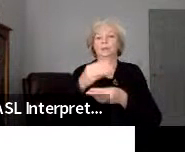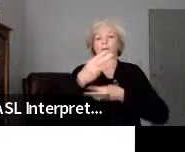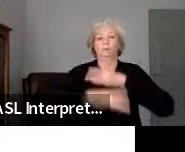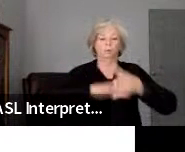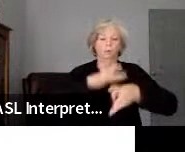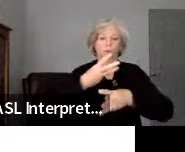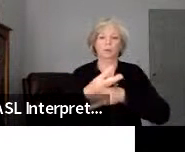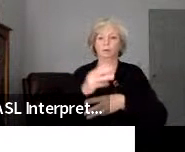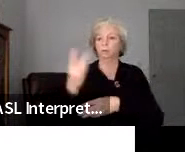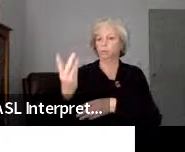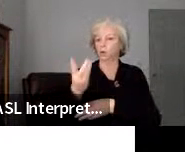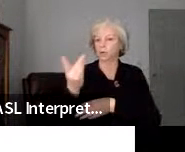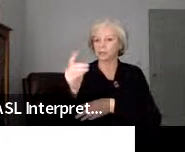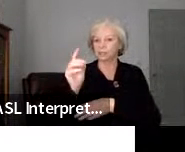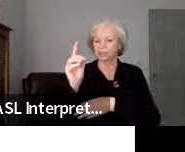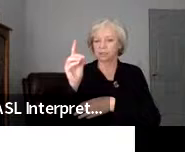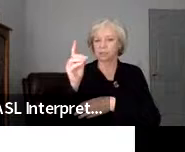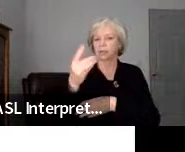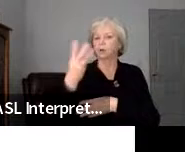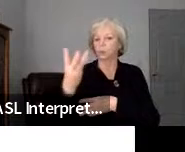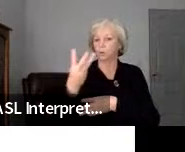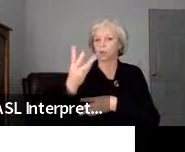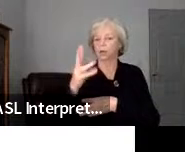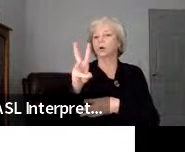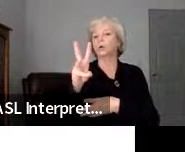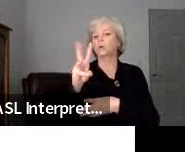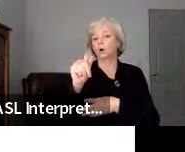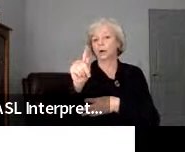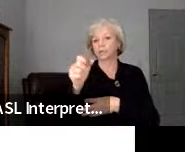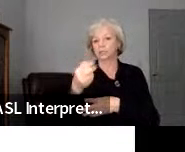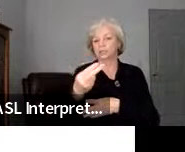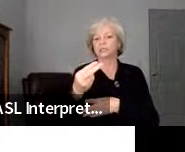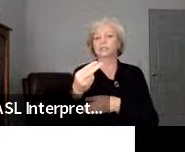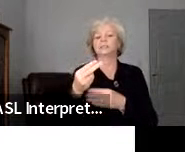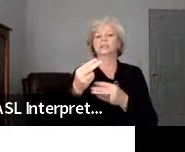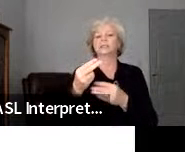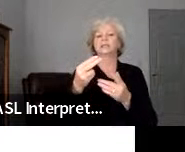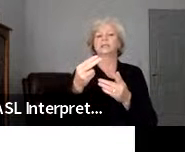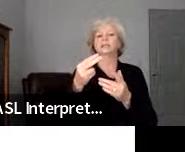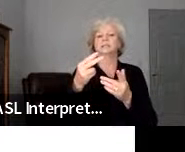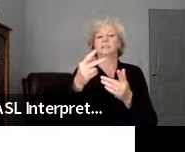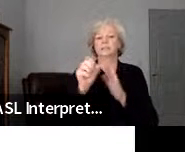Even Washington State has seen this in some of their testing data.